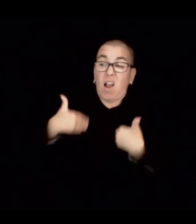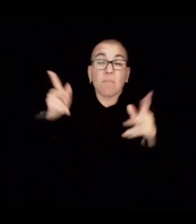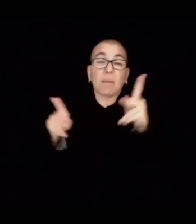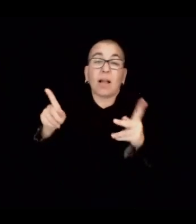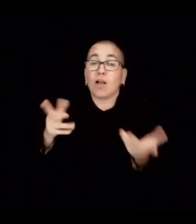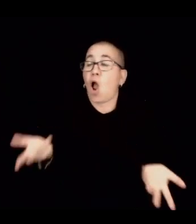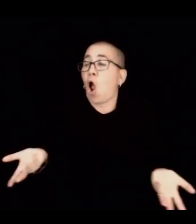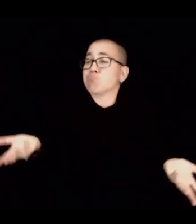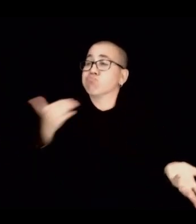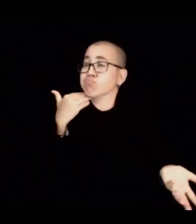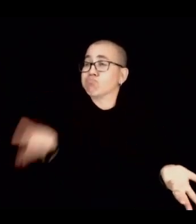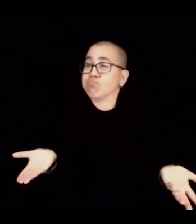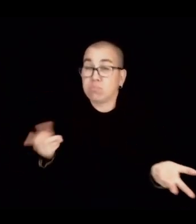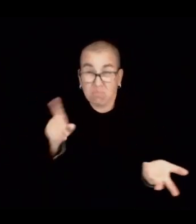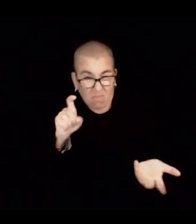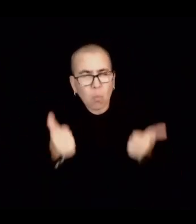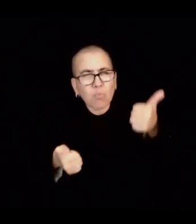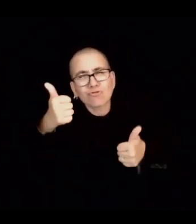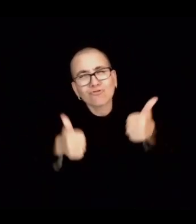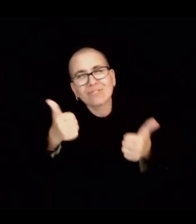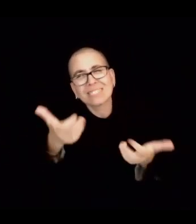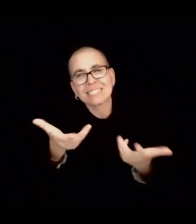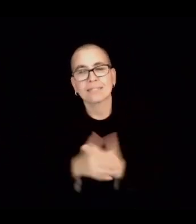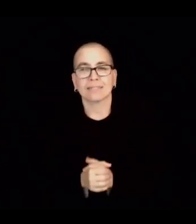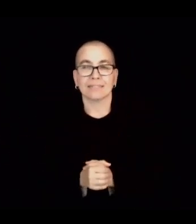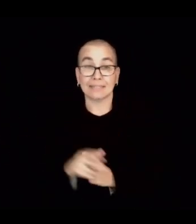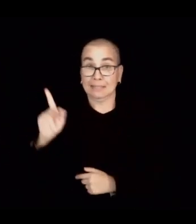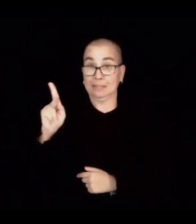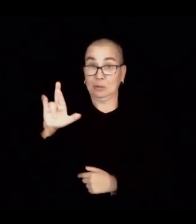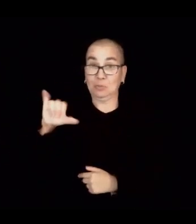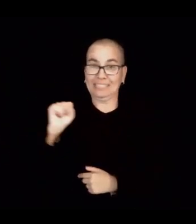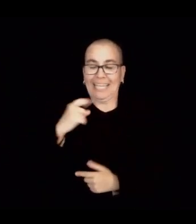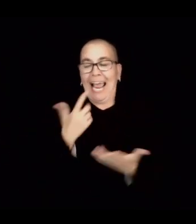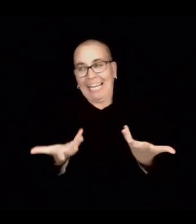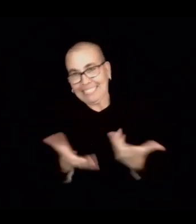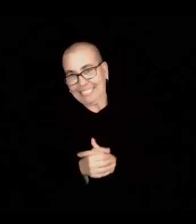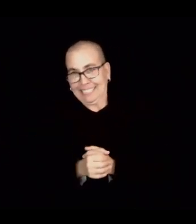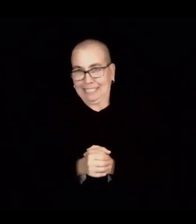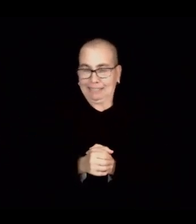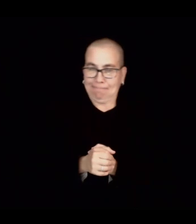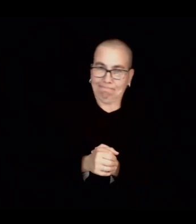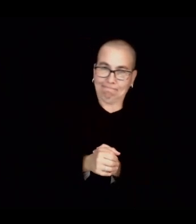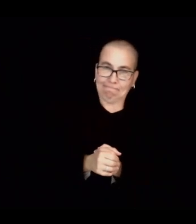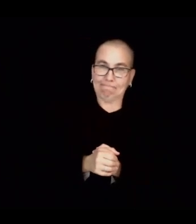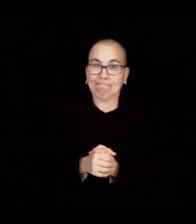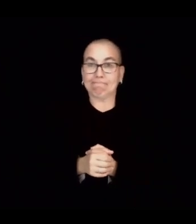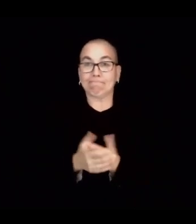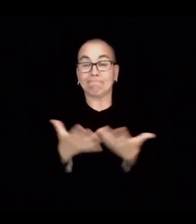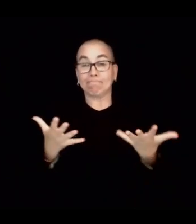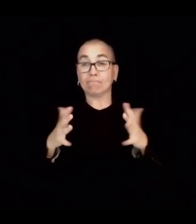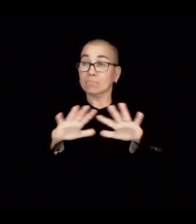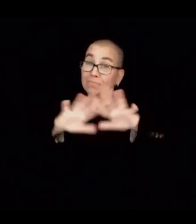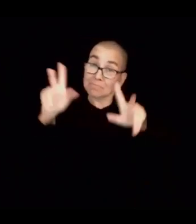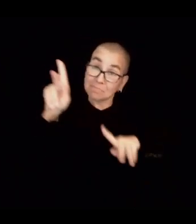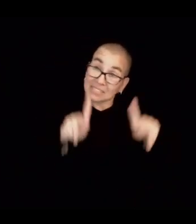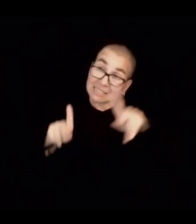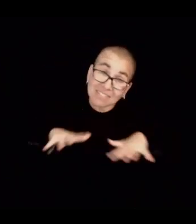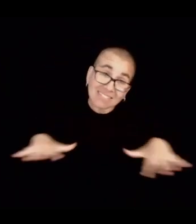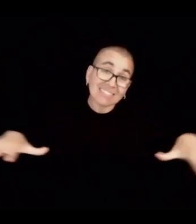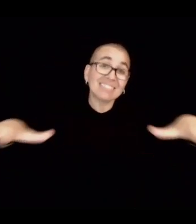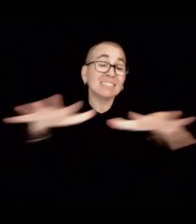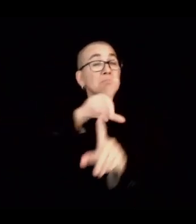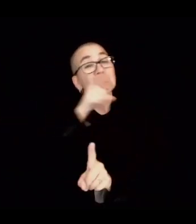to say that all of us have been really excited to have the weather warmer and to have the